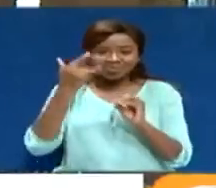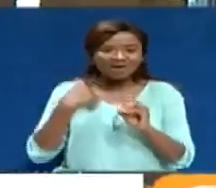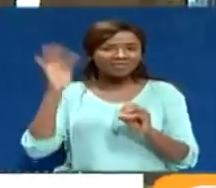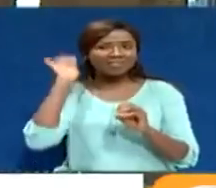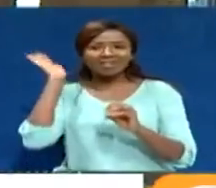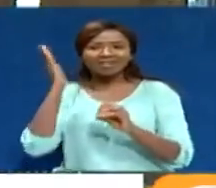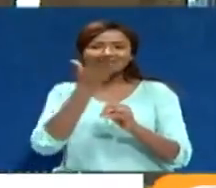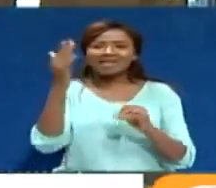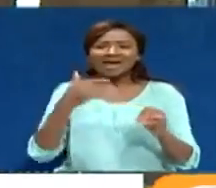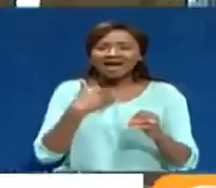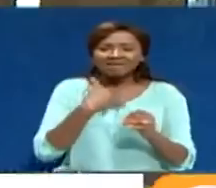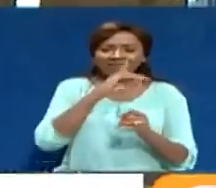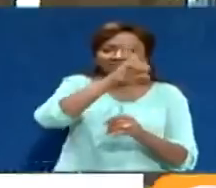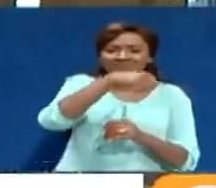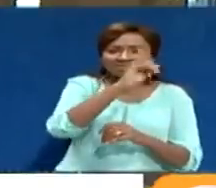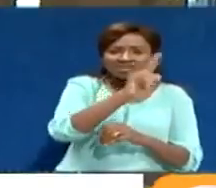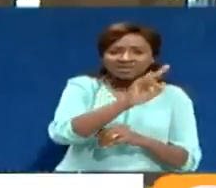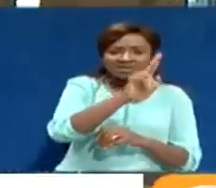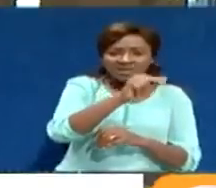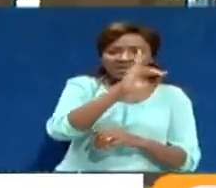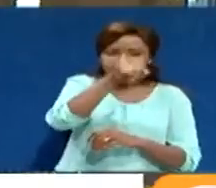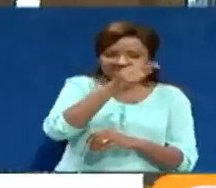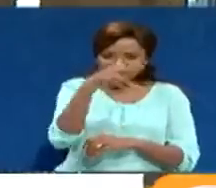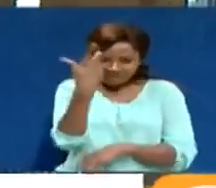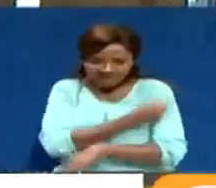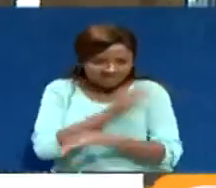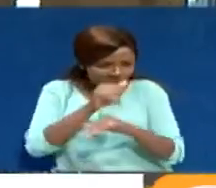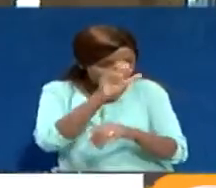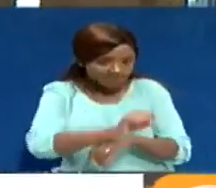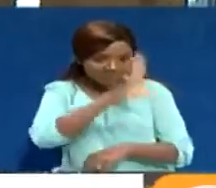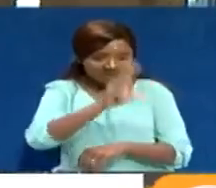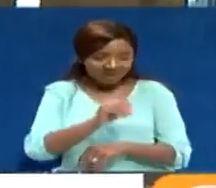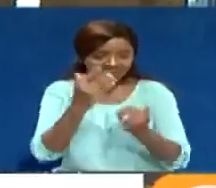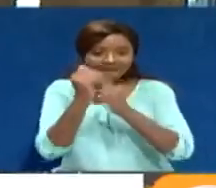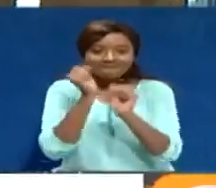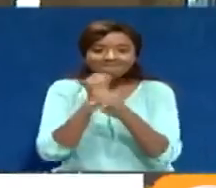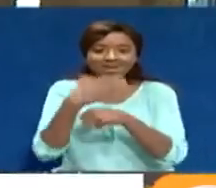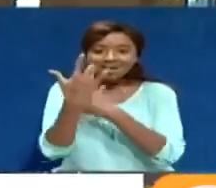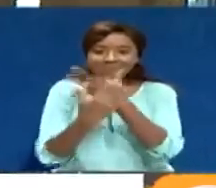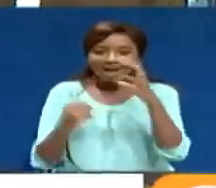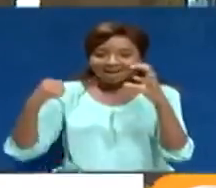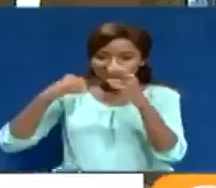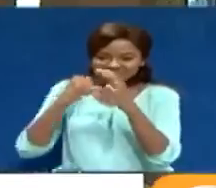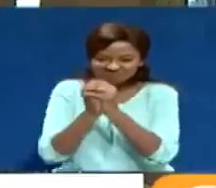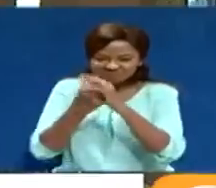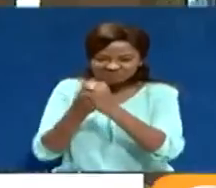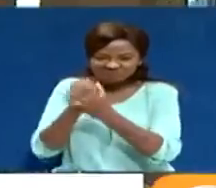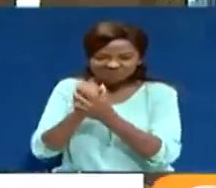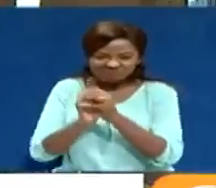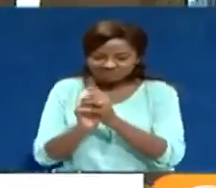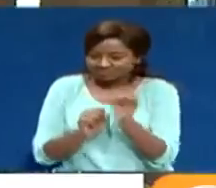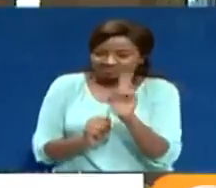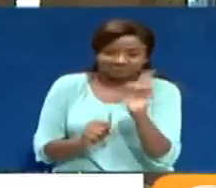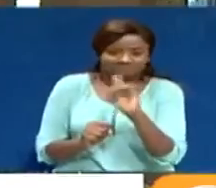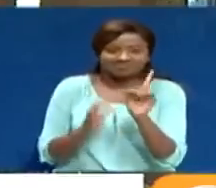blood clots in recipients of the Johnson & Johnson COVID-19 vaccine. The Continental Public Health Agency says that the cases